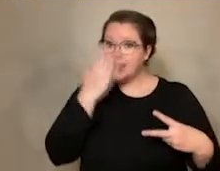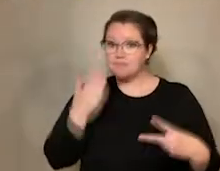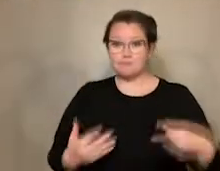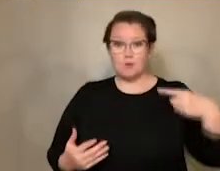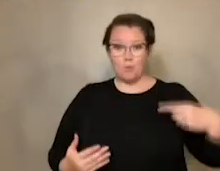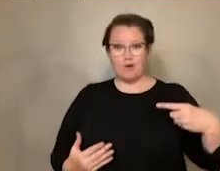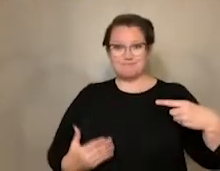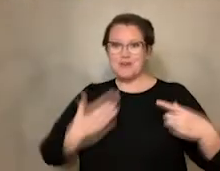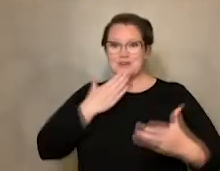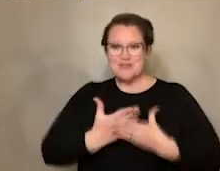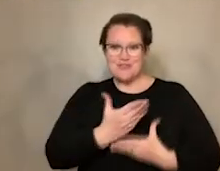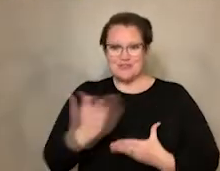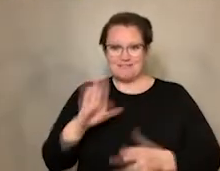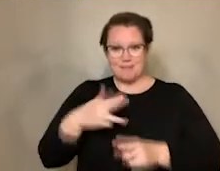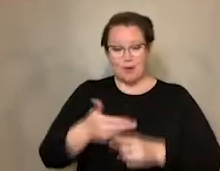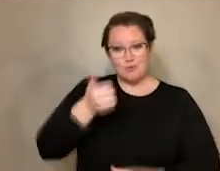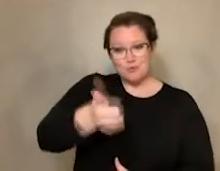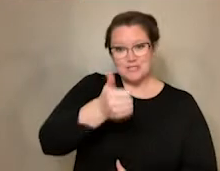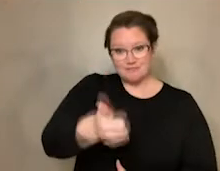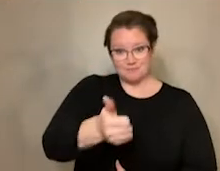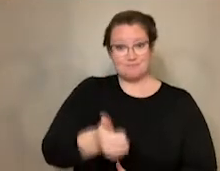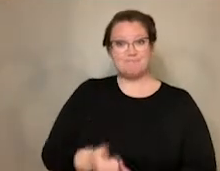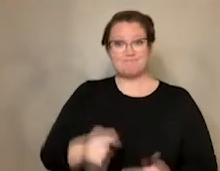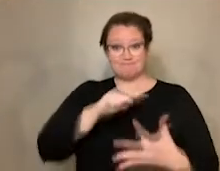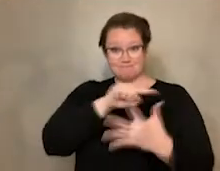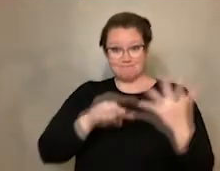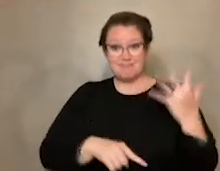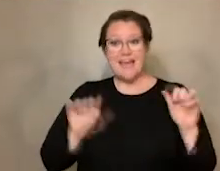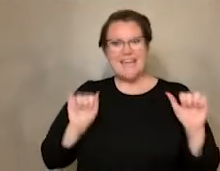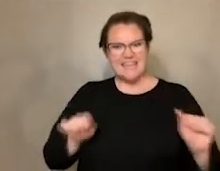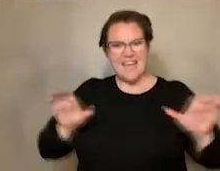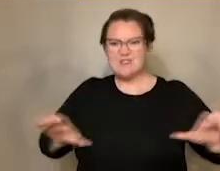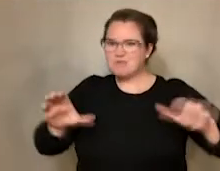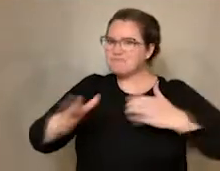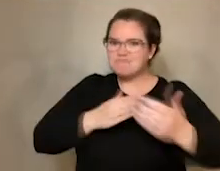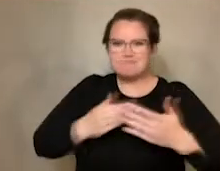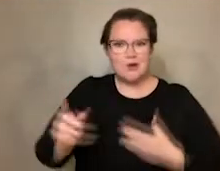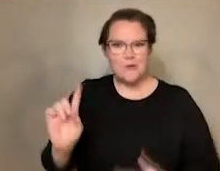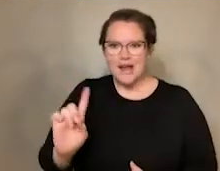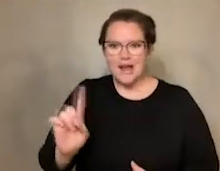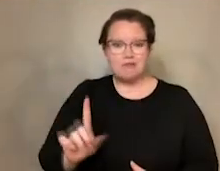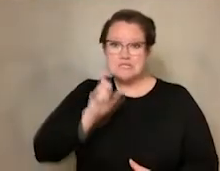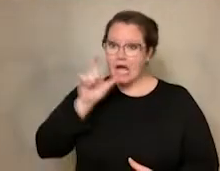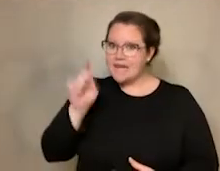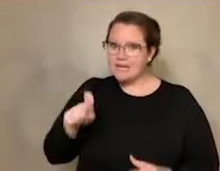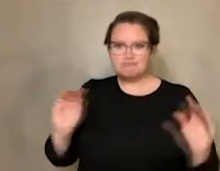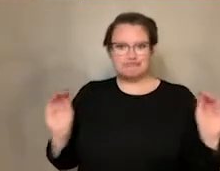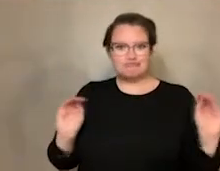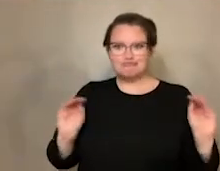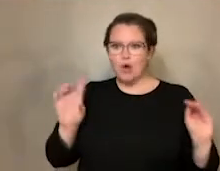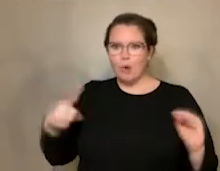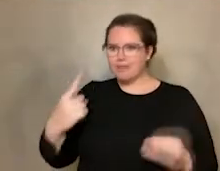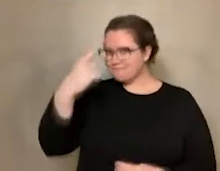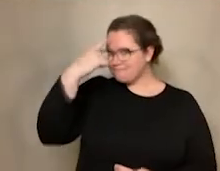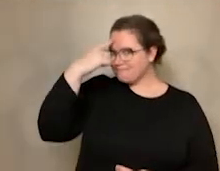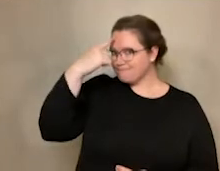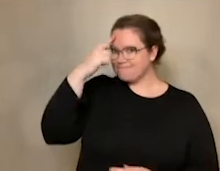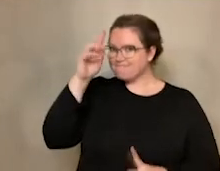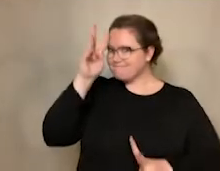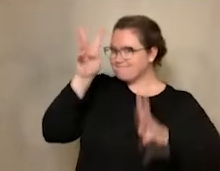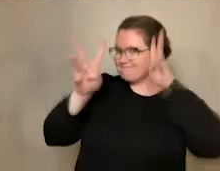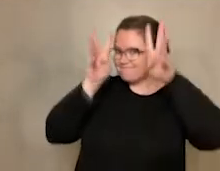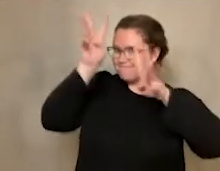the things that you smell. So stop and list 2 things that you smell. It could be something that's cooking in the kitchen. It could